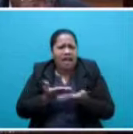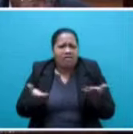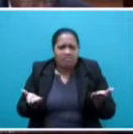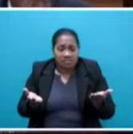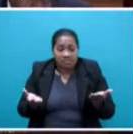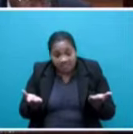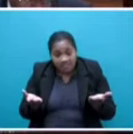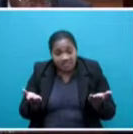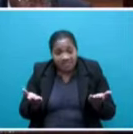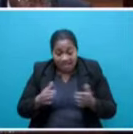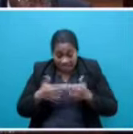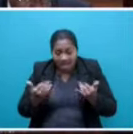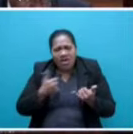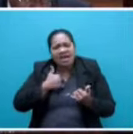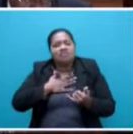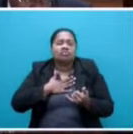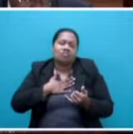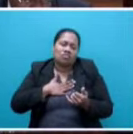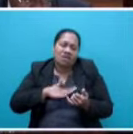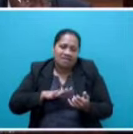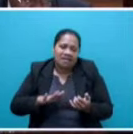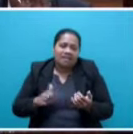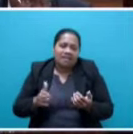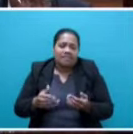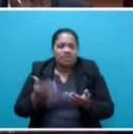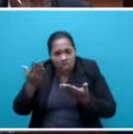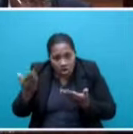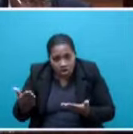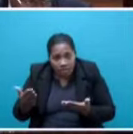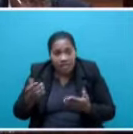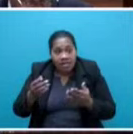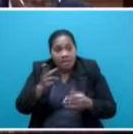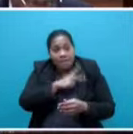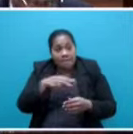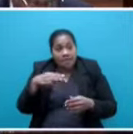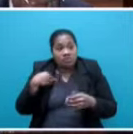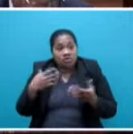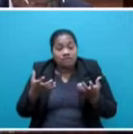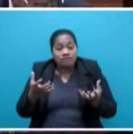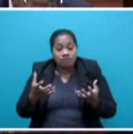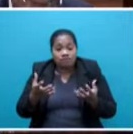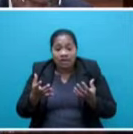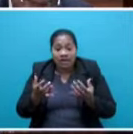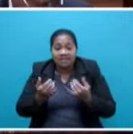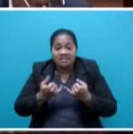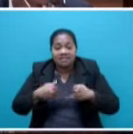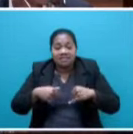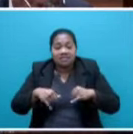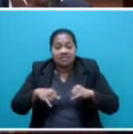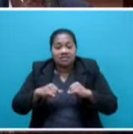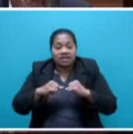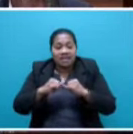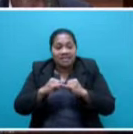just talking to the Honourable Prime Minister of Cook Islands, where they're thinking of bringing an amendment, apparently because